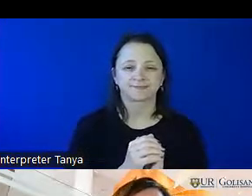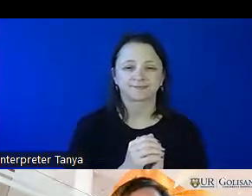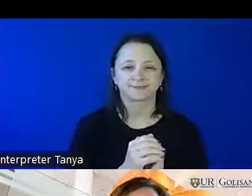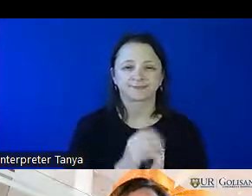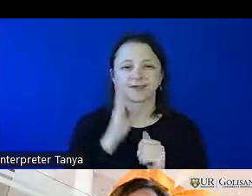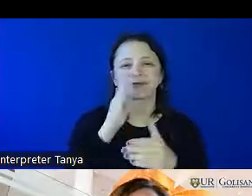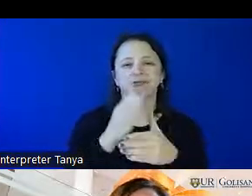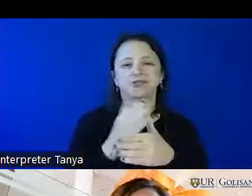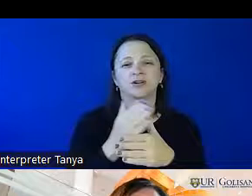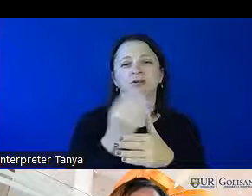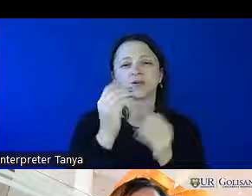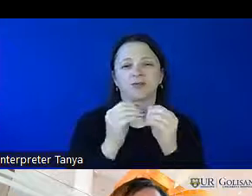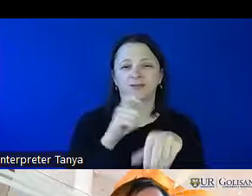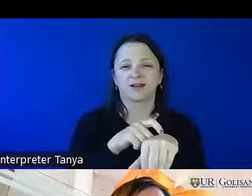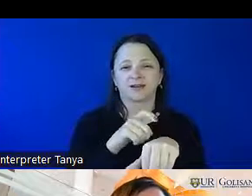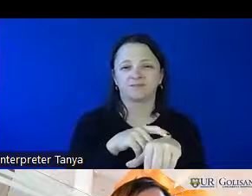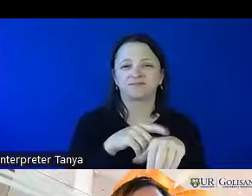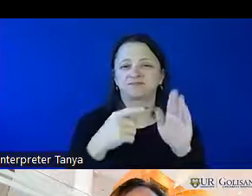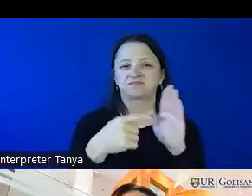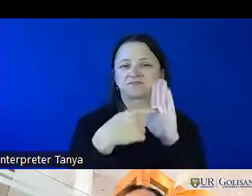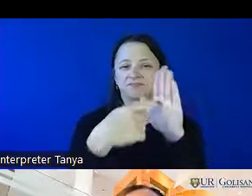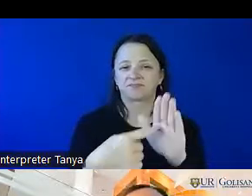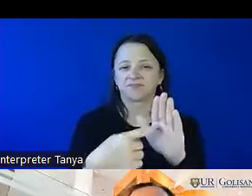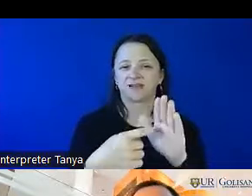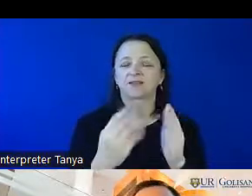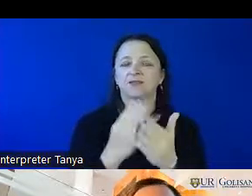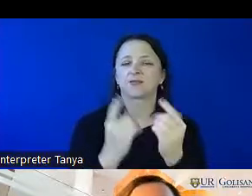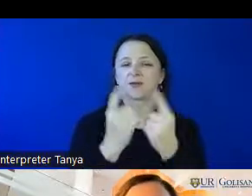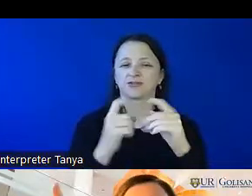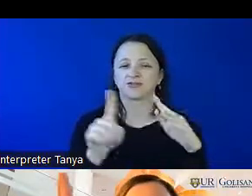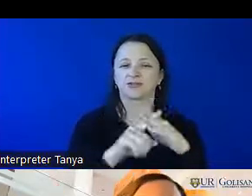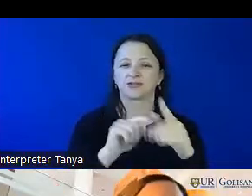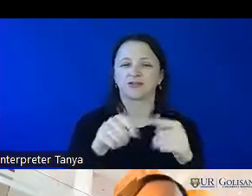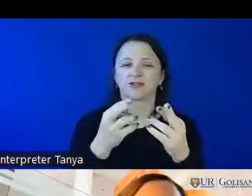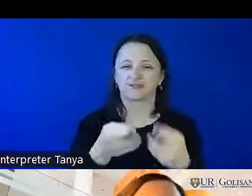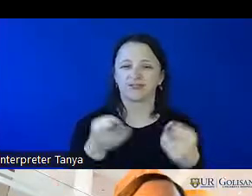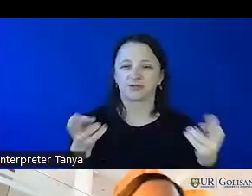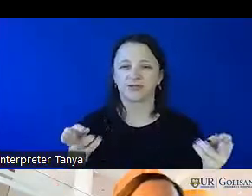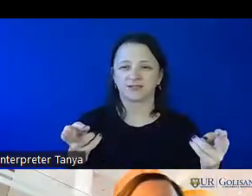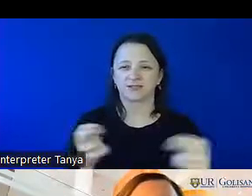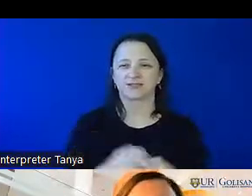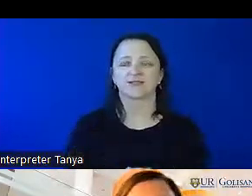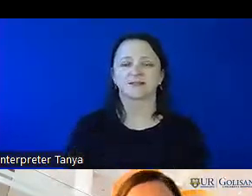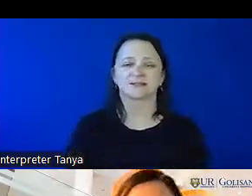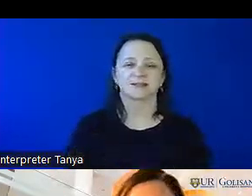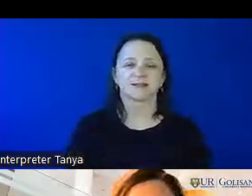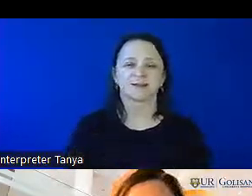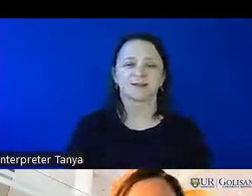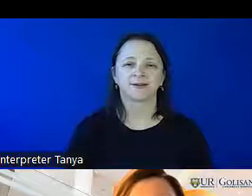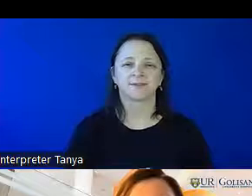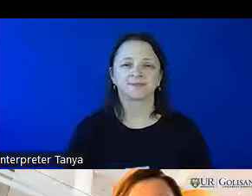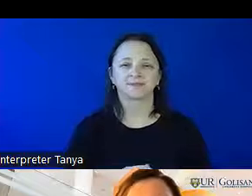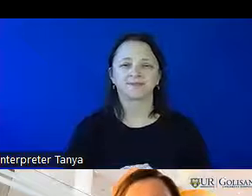share just one more time. So we had some questions about resources that